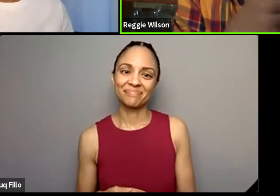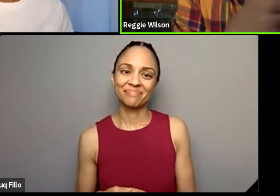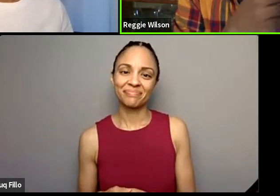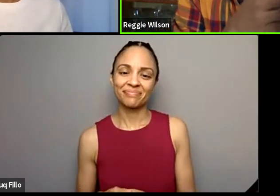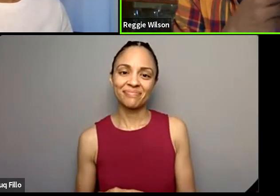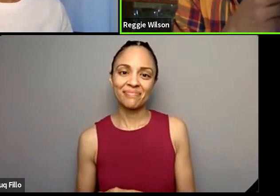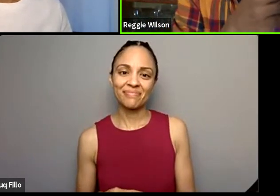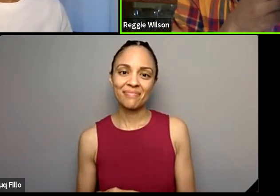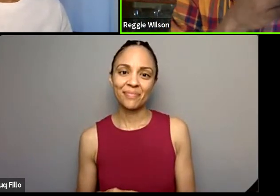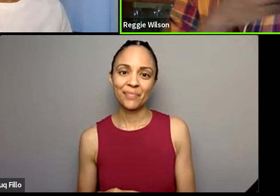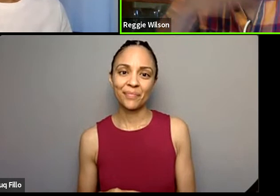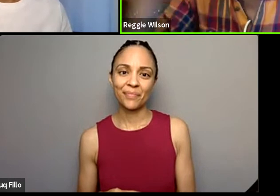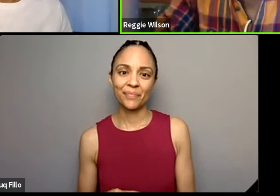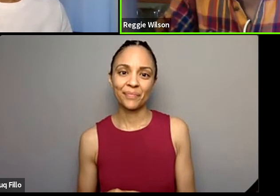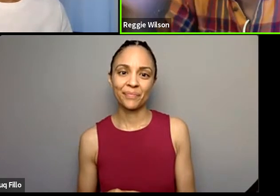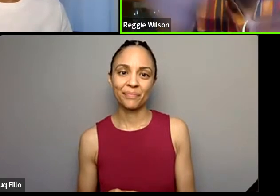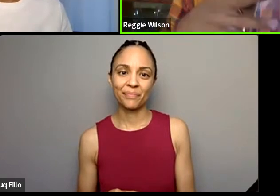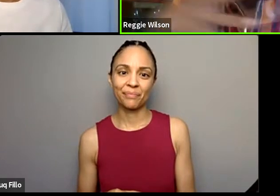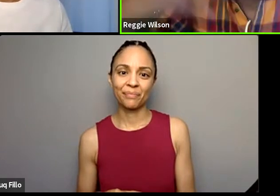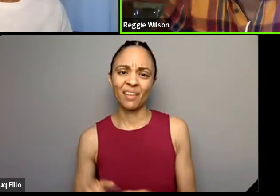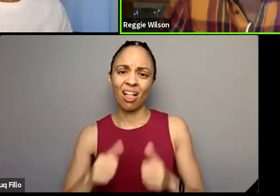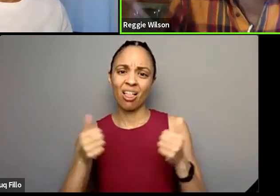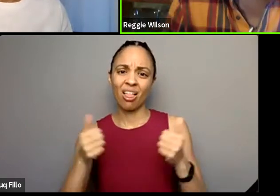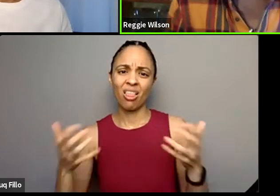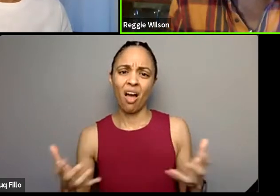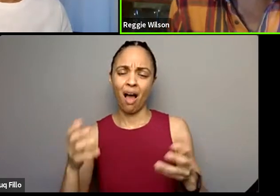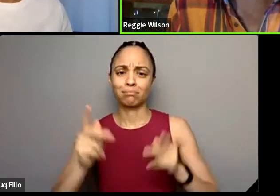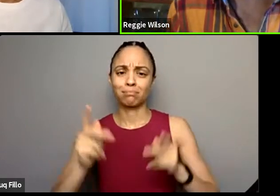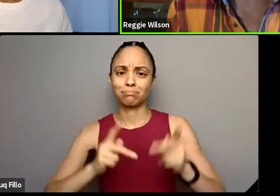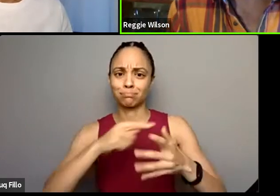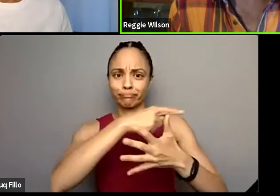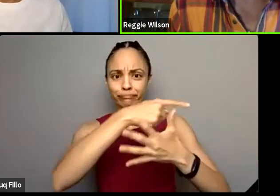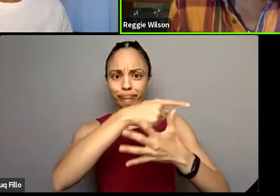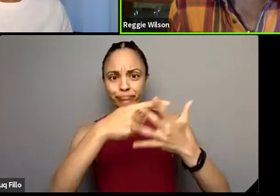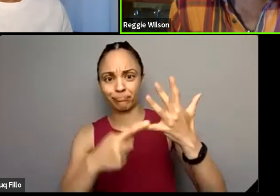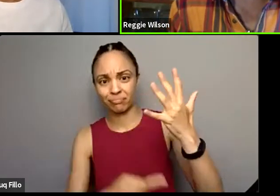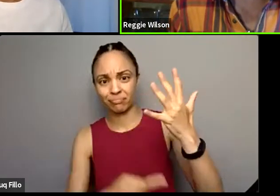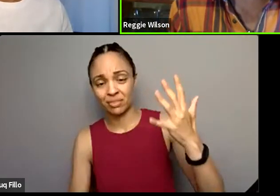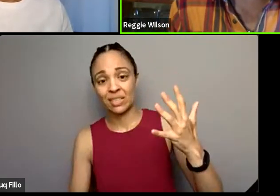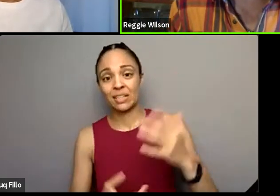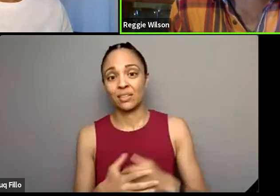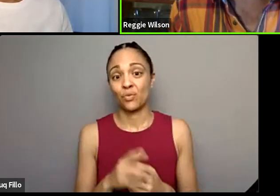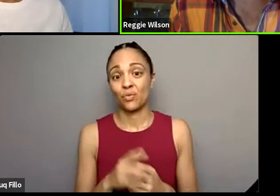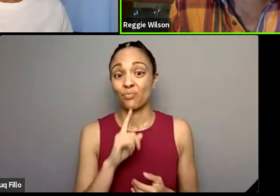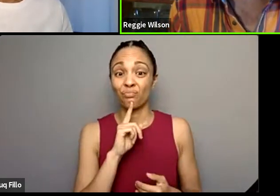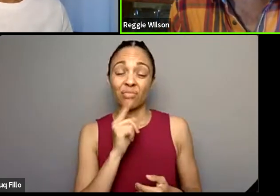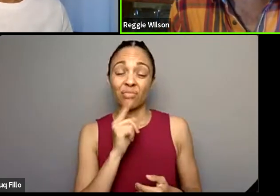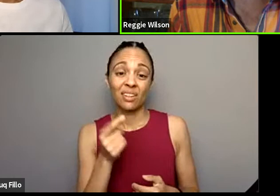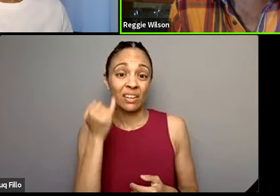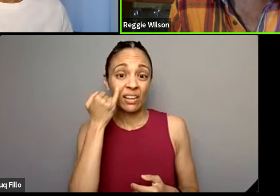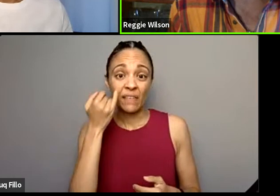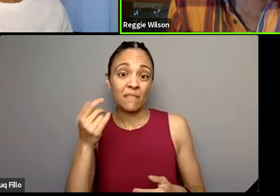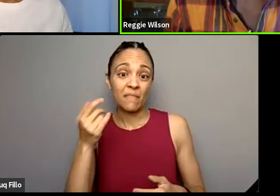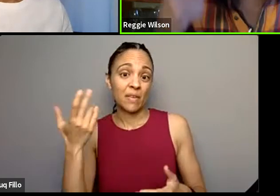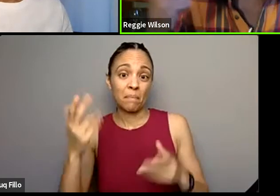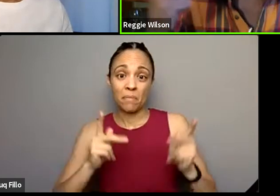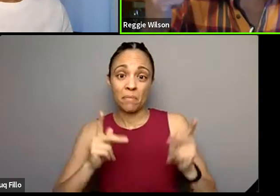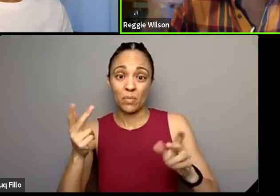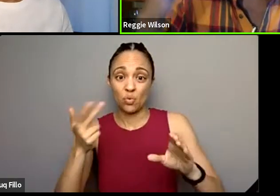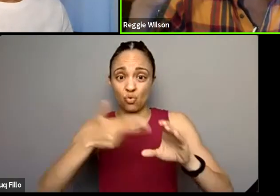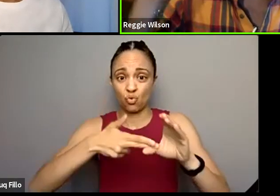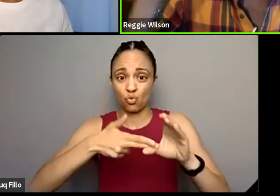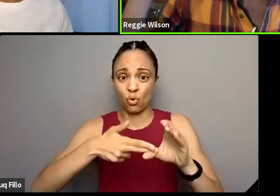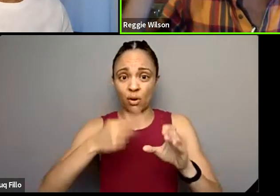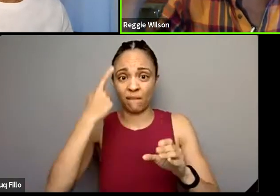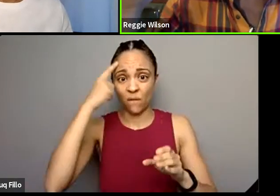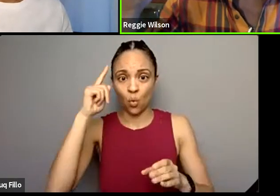or a project doesn't mean that you're not part of the family or part of my thinking about